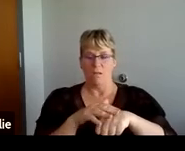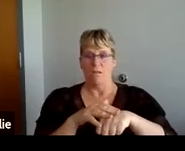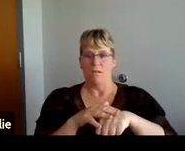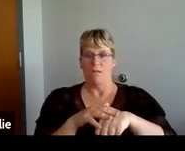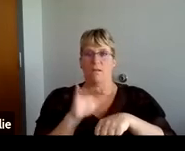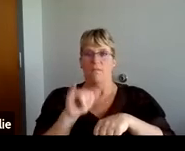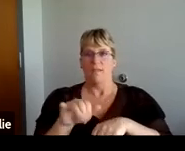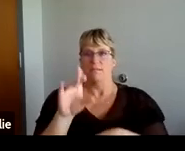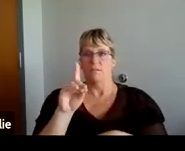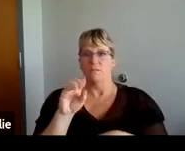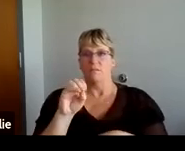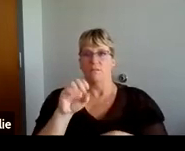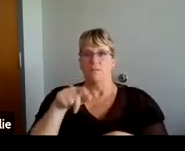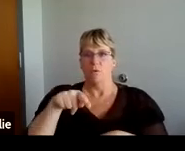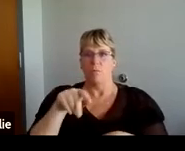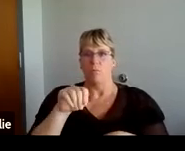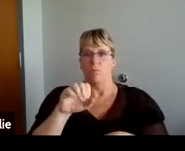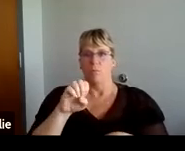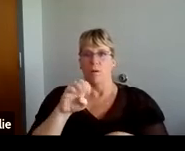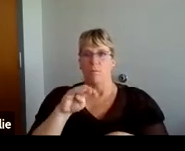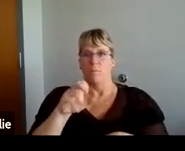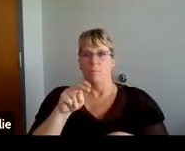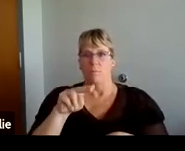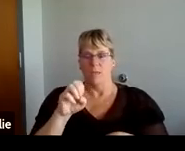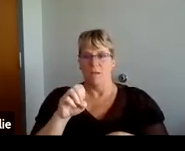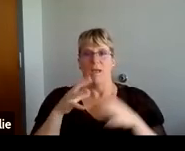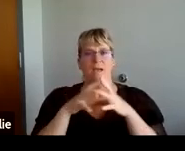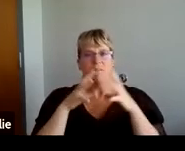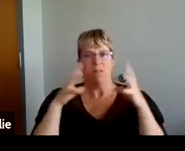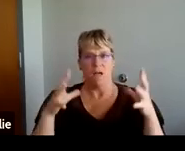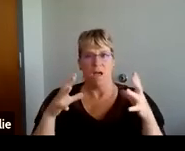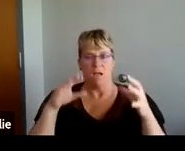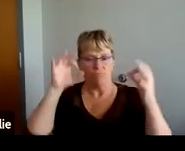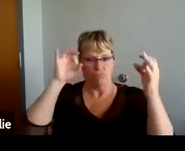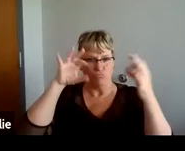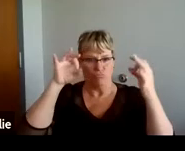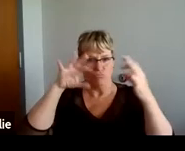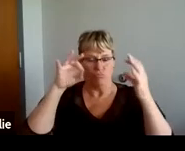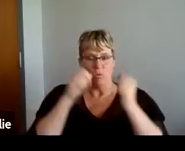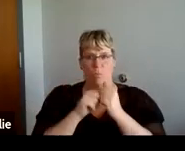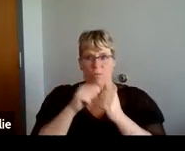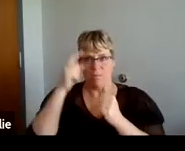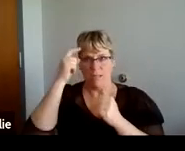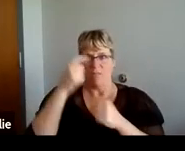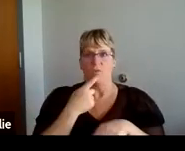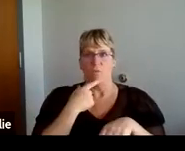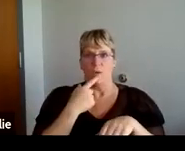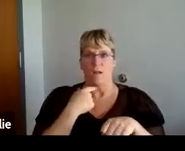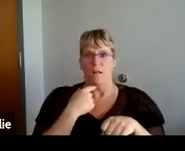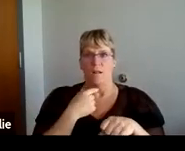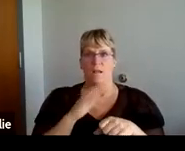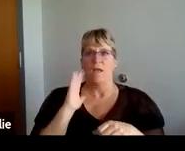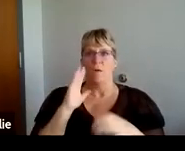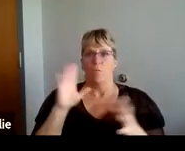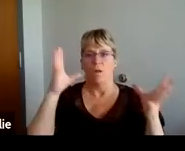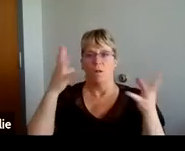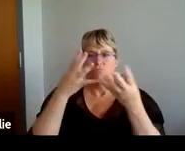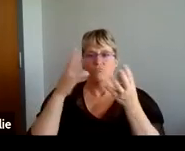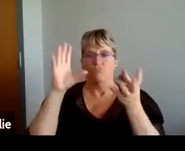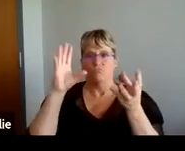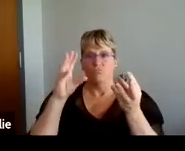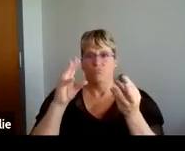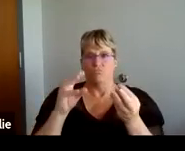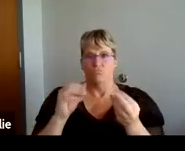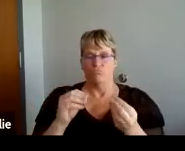the dopamine. We have a lot of dopamine receptivity and availability, which gets diminished over time. That